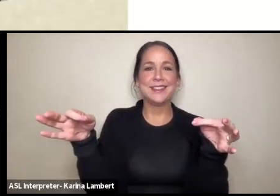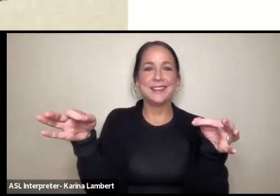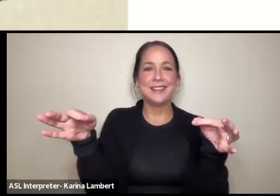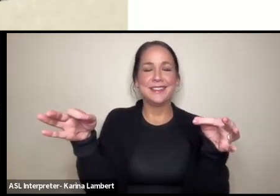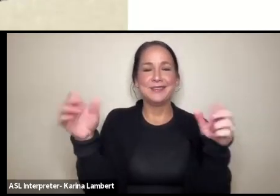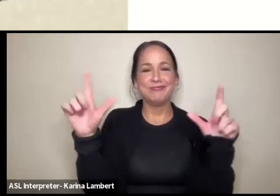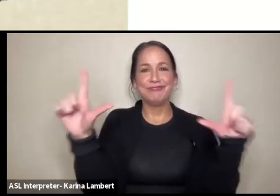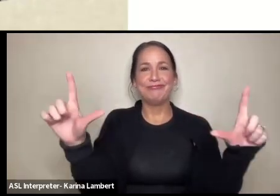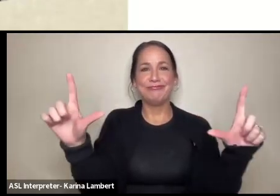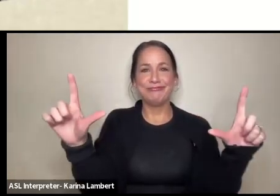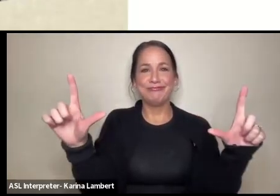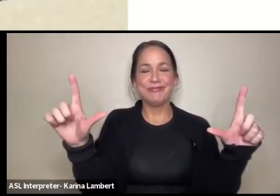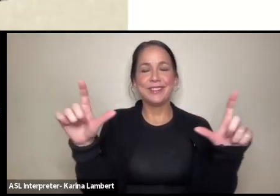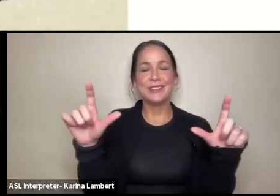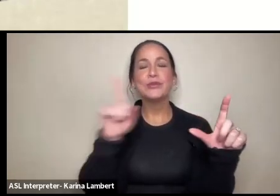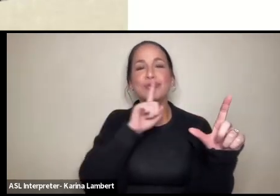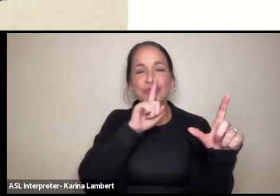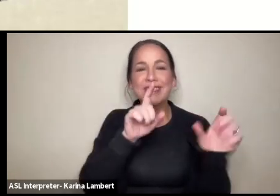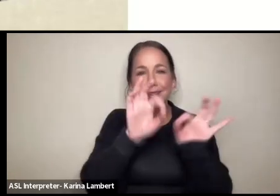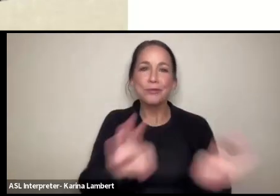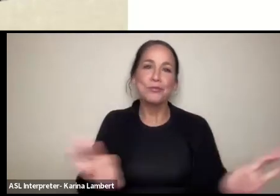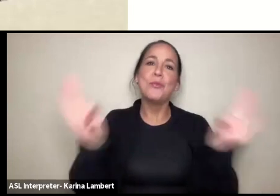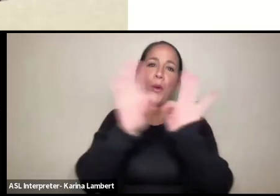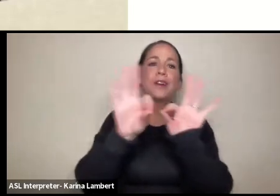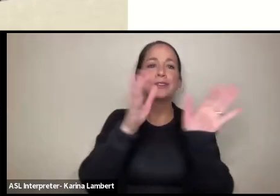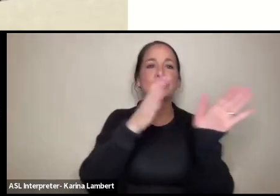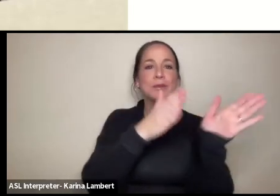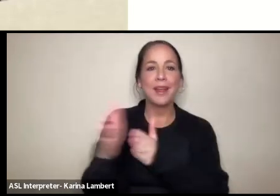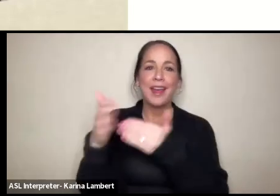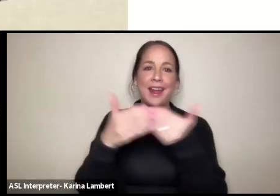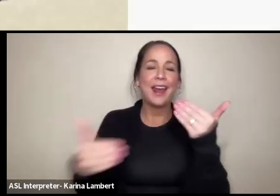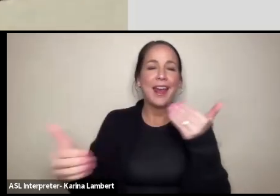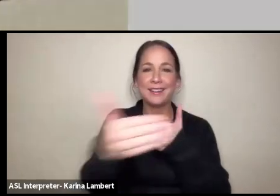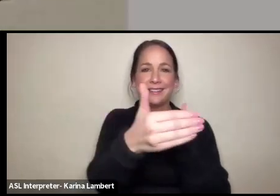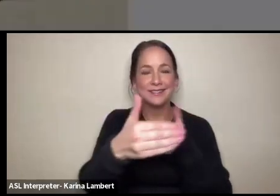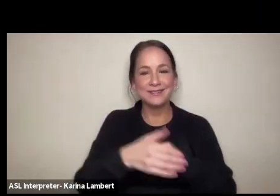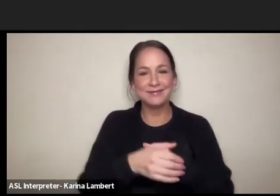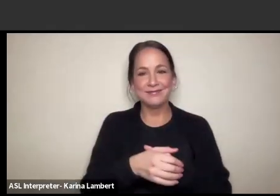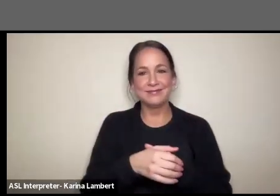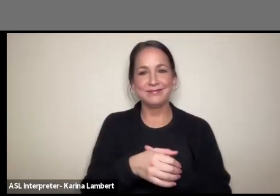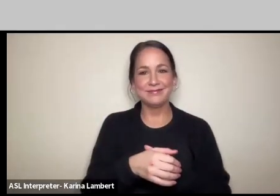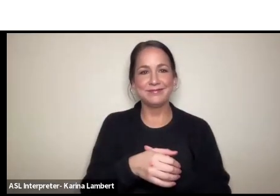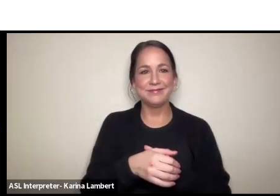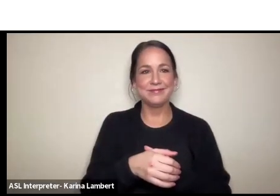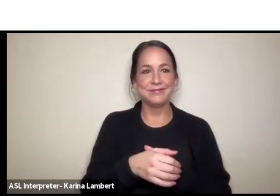billboard. So it really is important to plan ahead. Next slide.